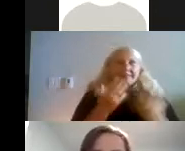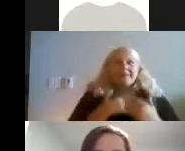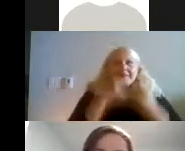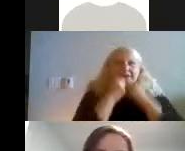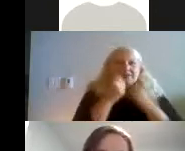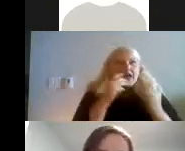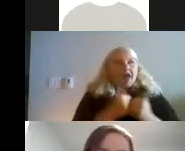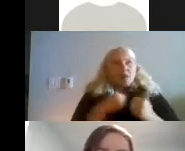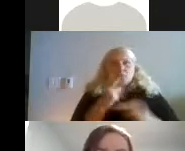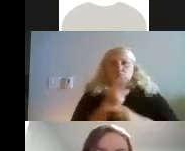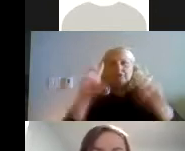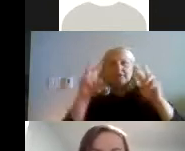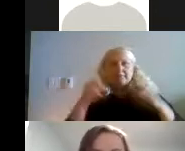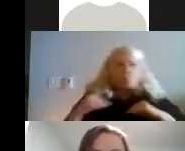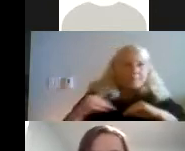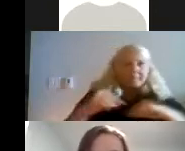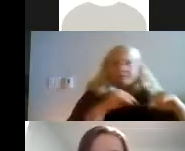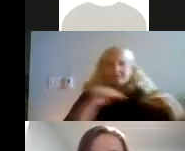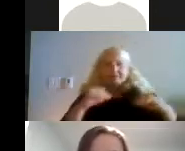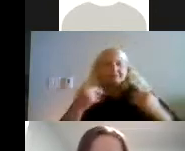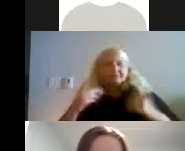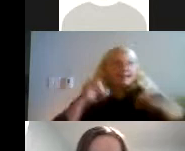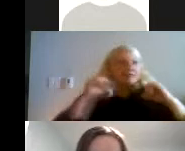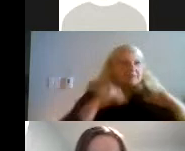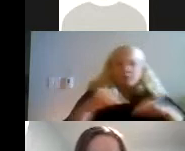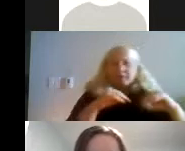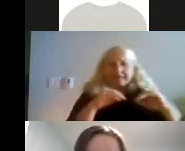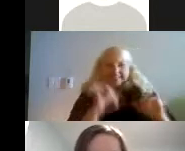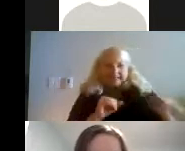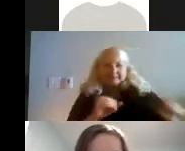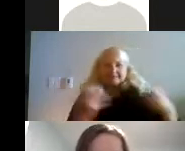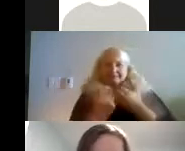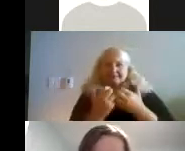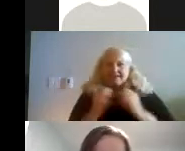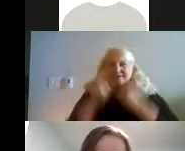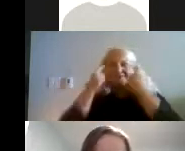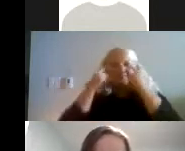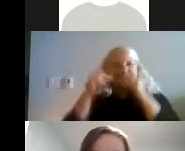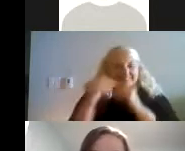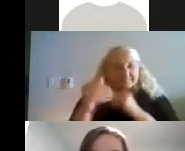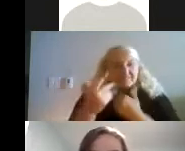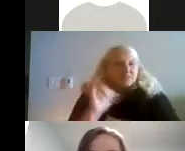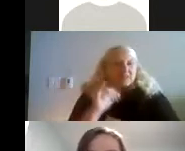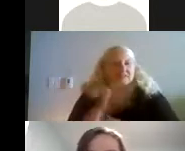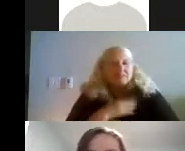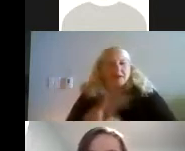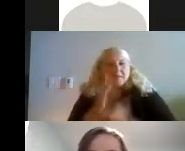way. And so all of those things inform how I go about as a researcher. And I'll talk a little bit